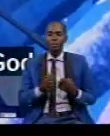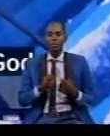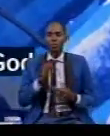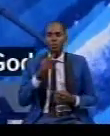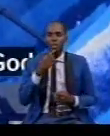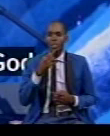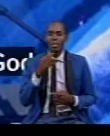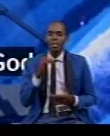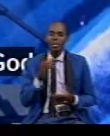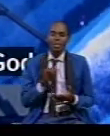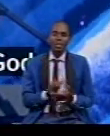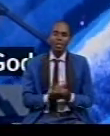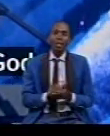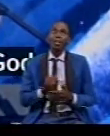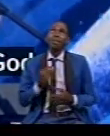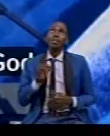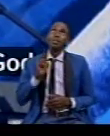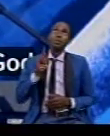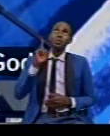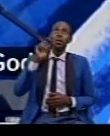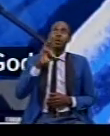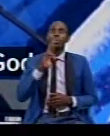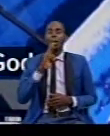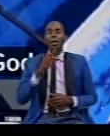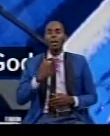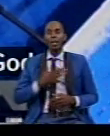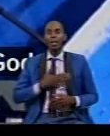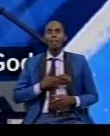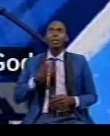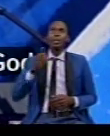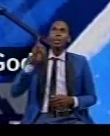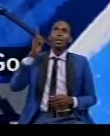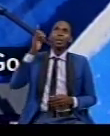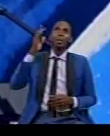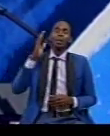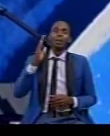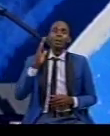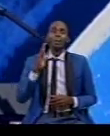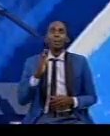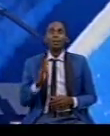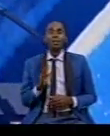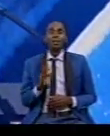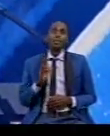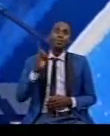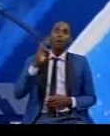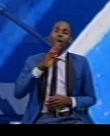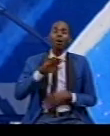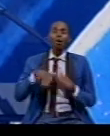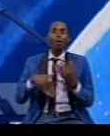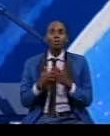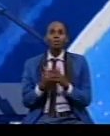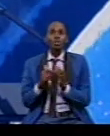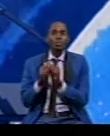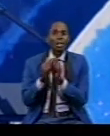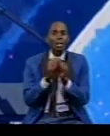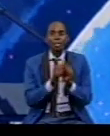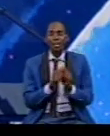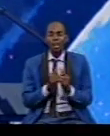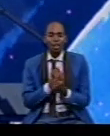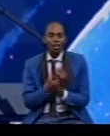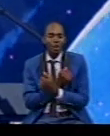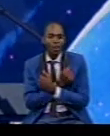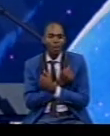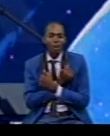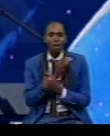is for those who come out of darkness and come to the light, because He is